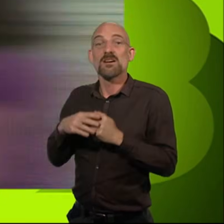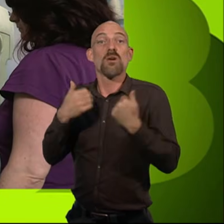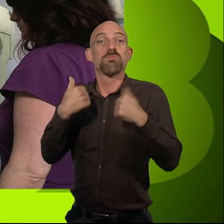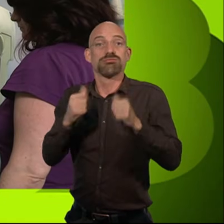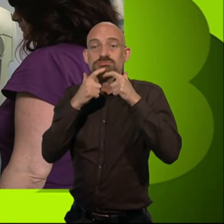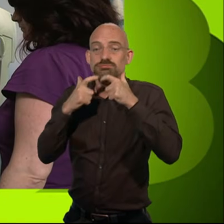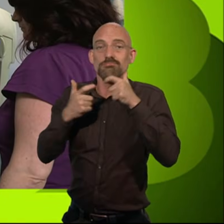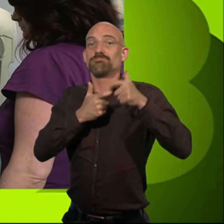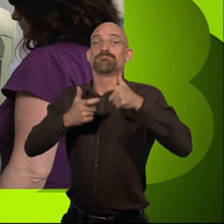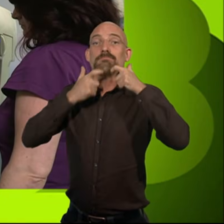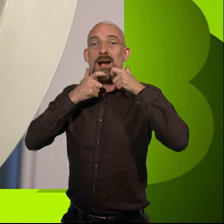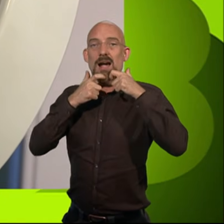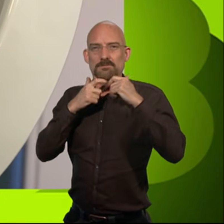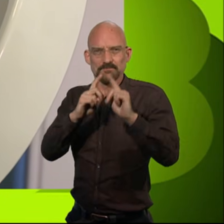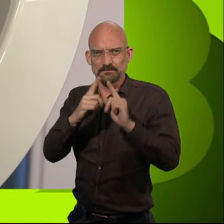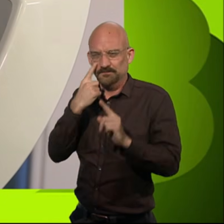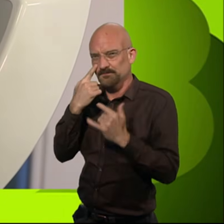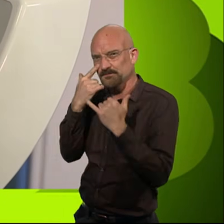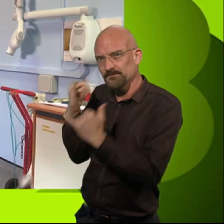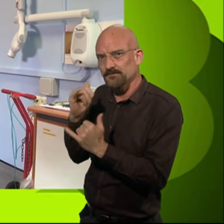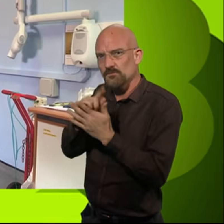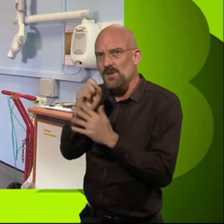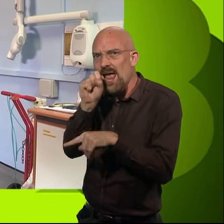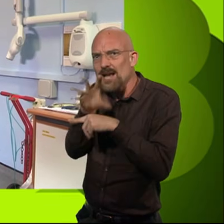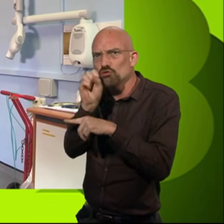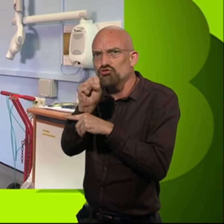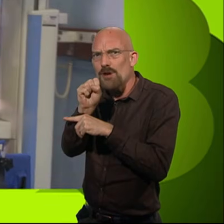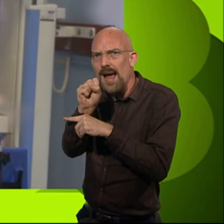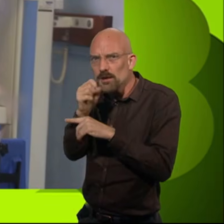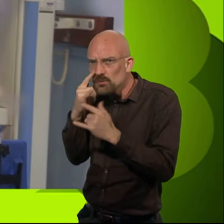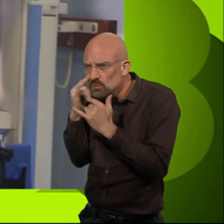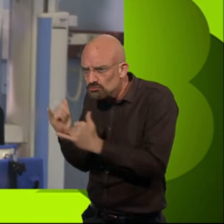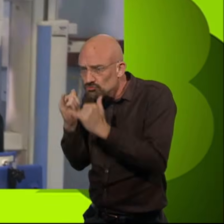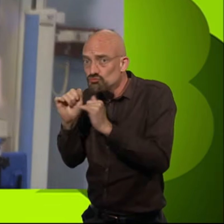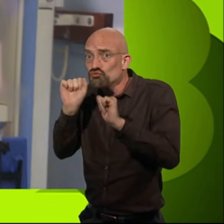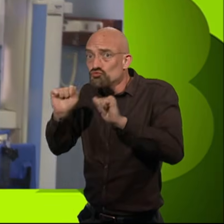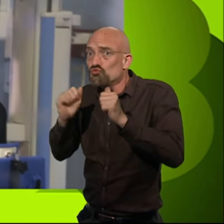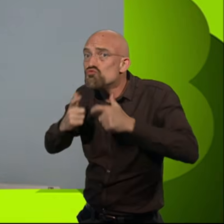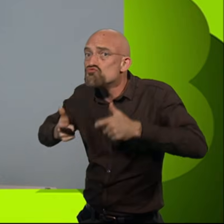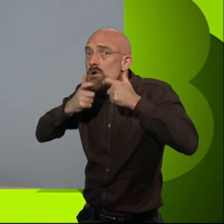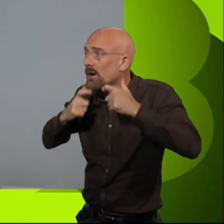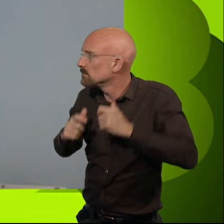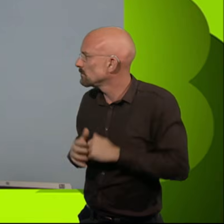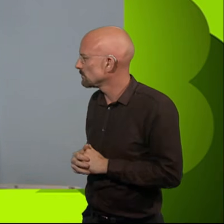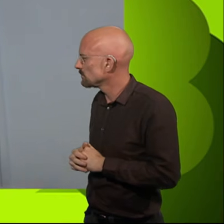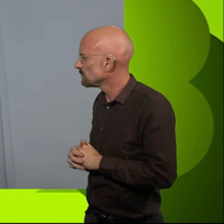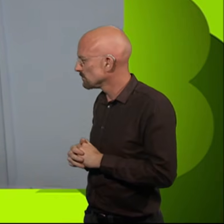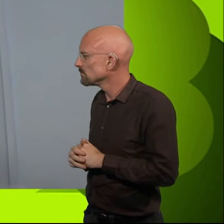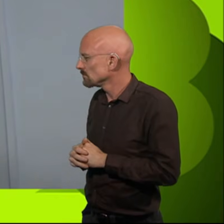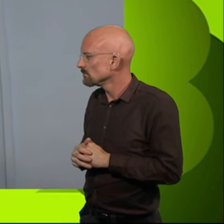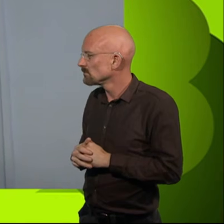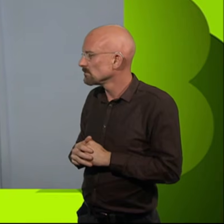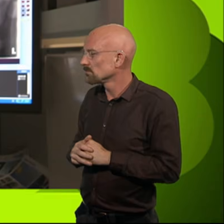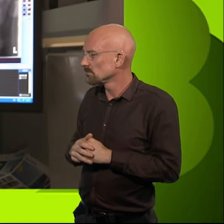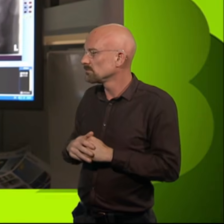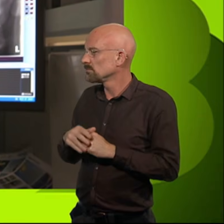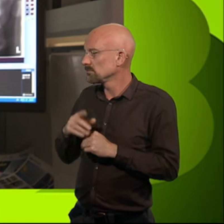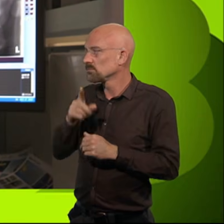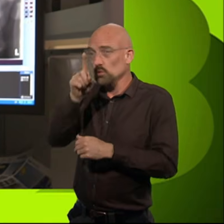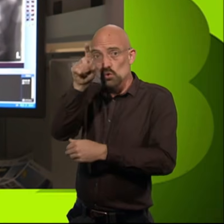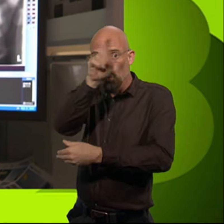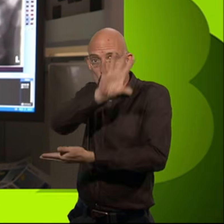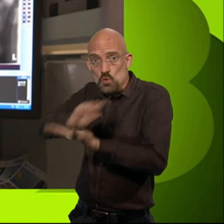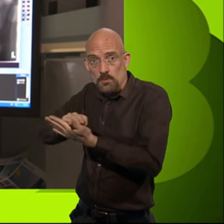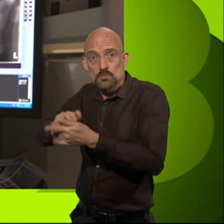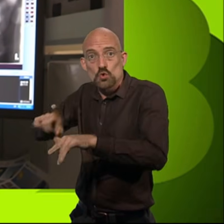it. But just to be on the safe side, let's get her x-rayed quick and check everything's in place. So these will get sent down on